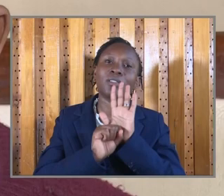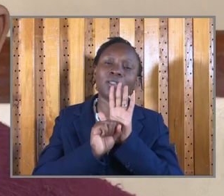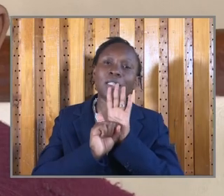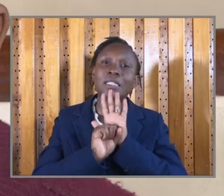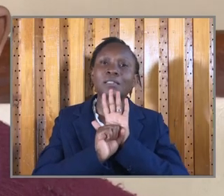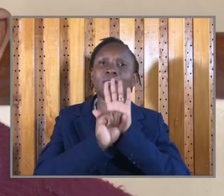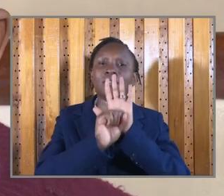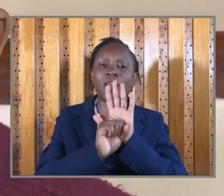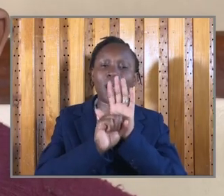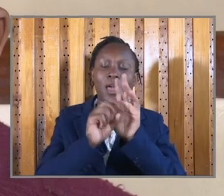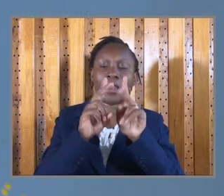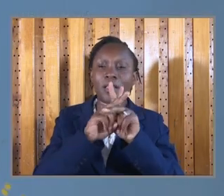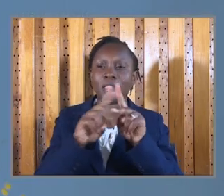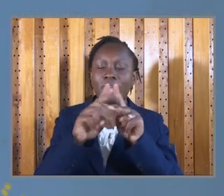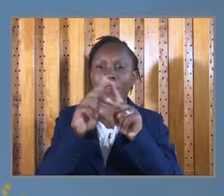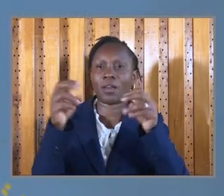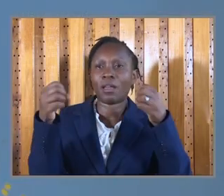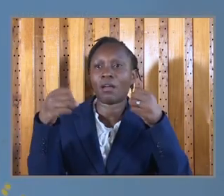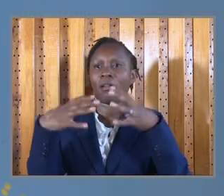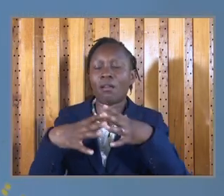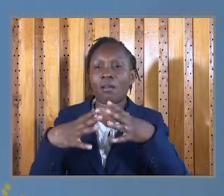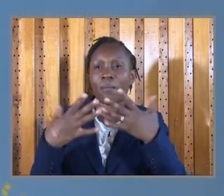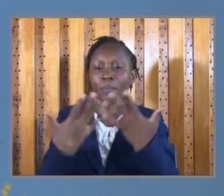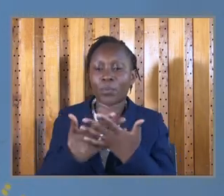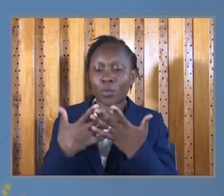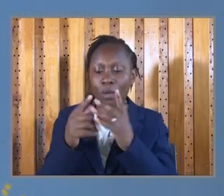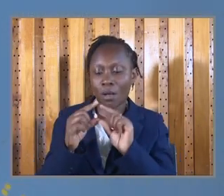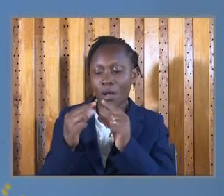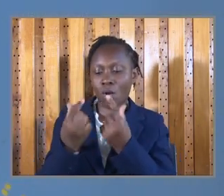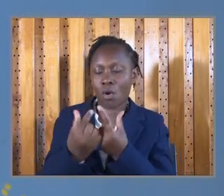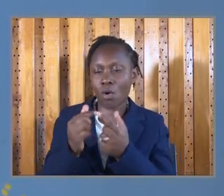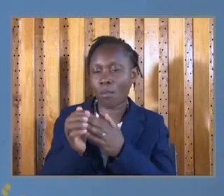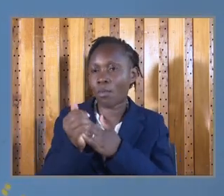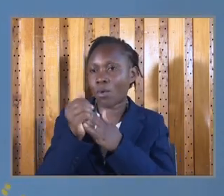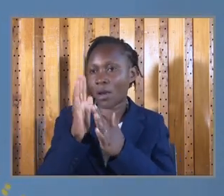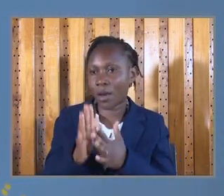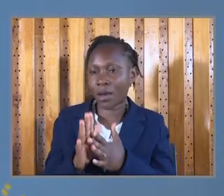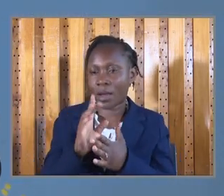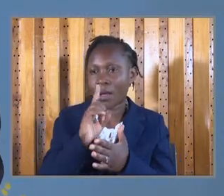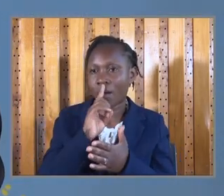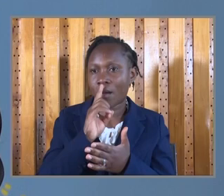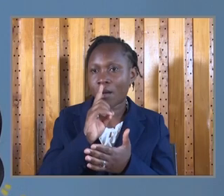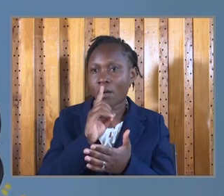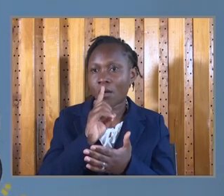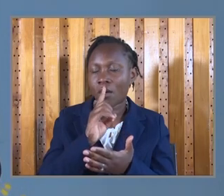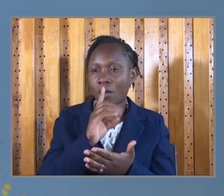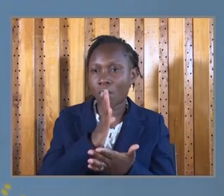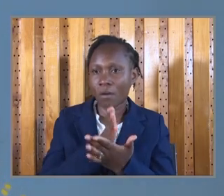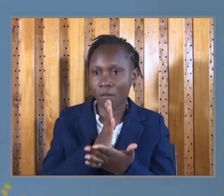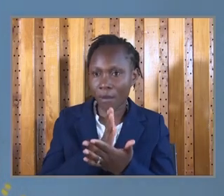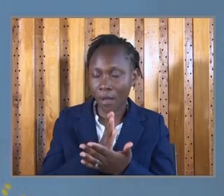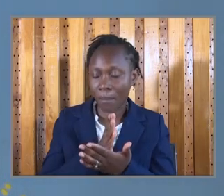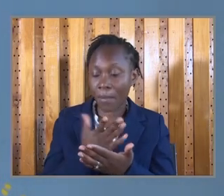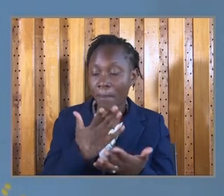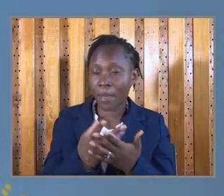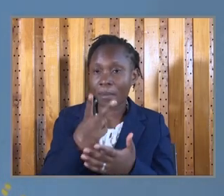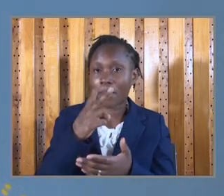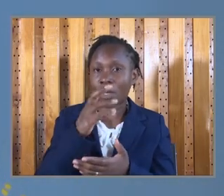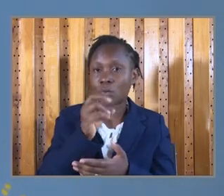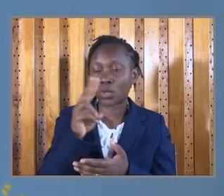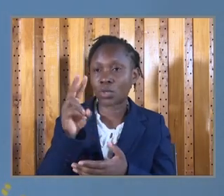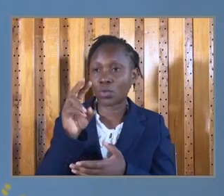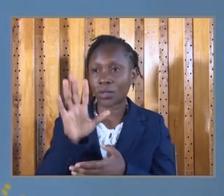keep 1.5 degrees within reach, global greenhouse gas emissions must peak, and I say it again, must peak by 2025 at the